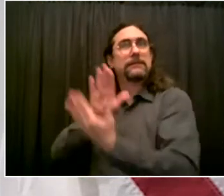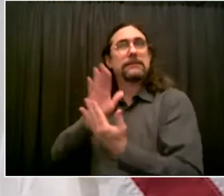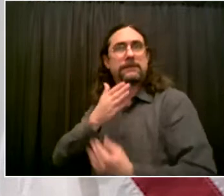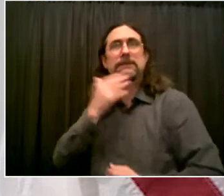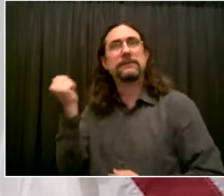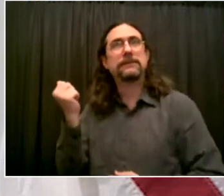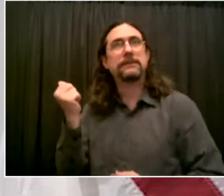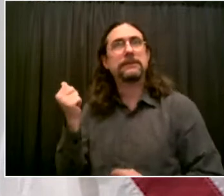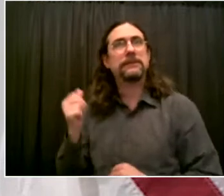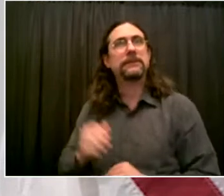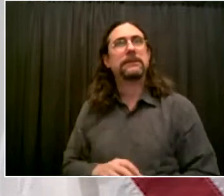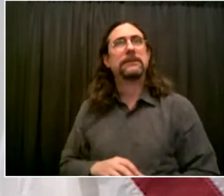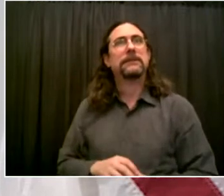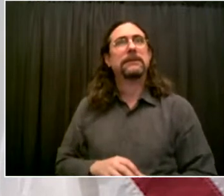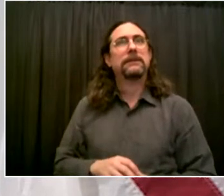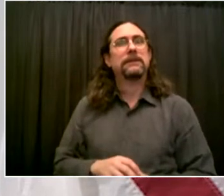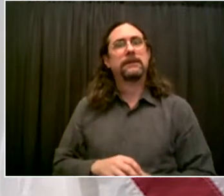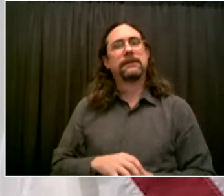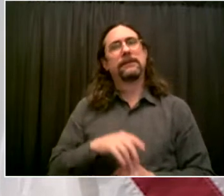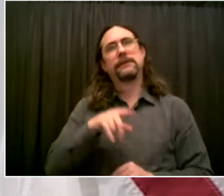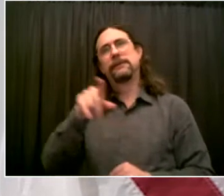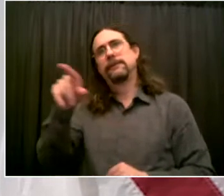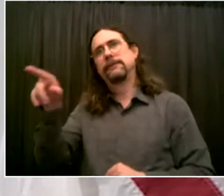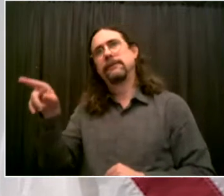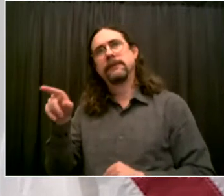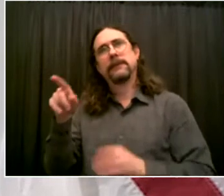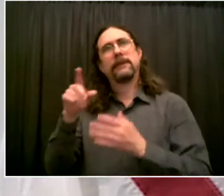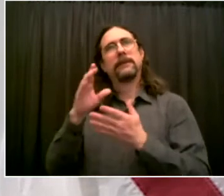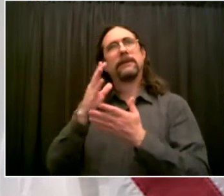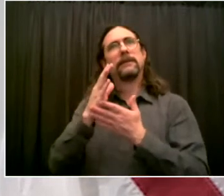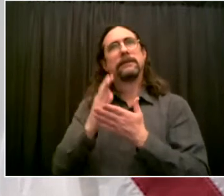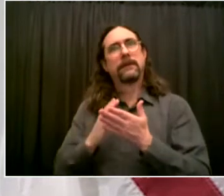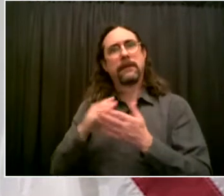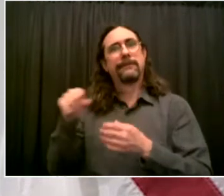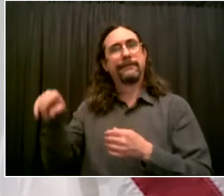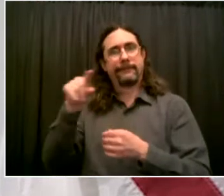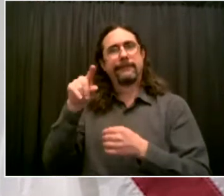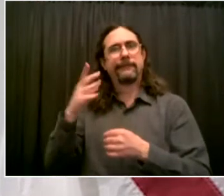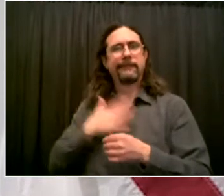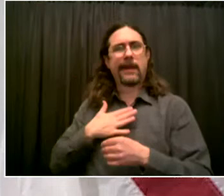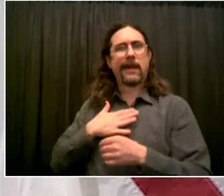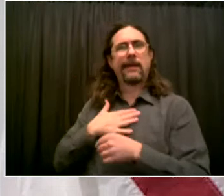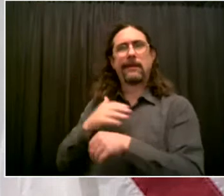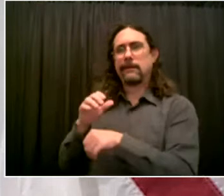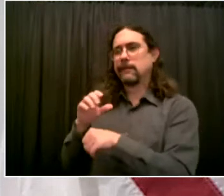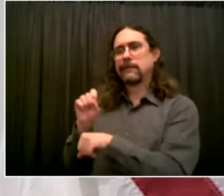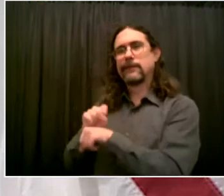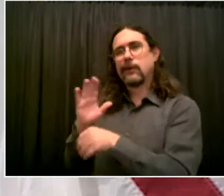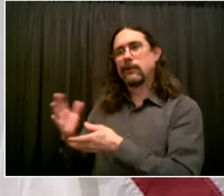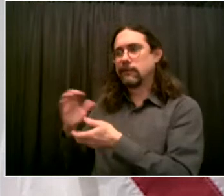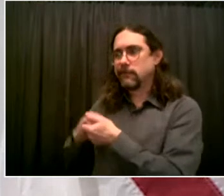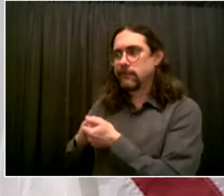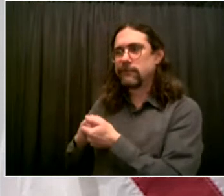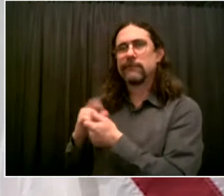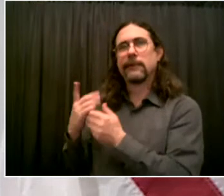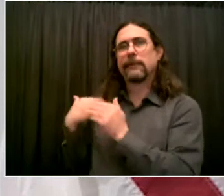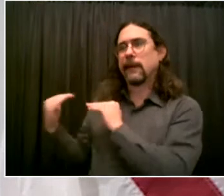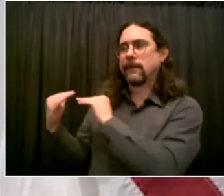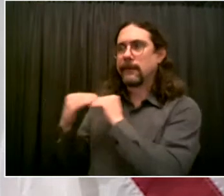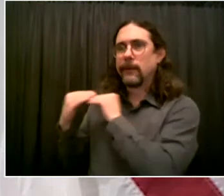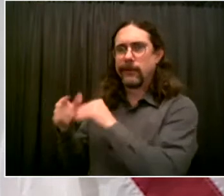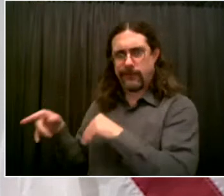how in your mind this qualifies as reopening. So one former colleague has a 9th grader whose kid is going back to